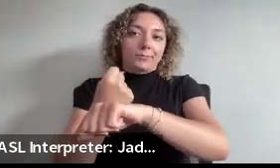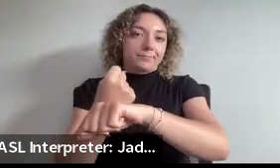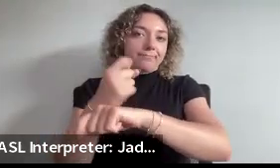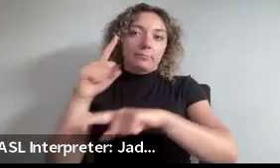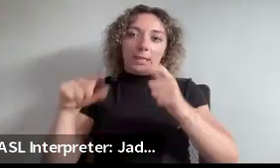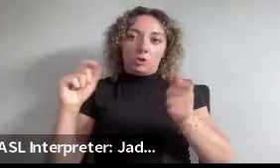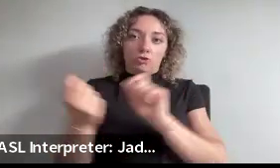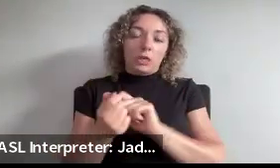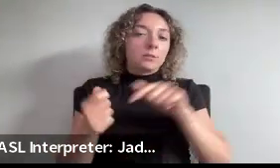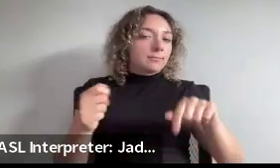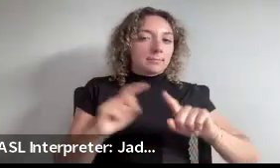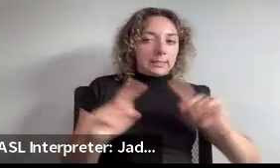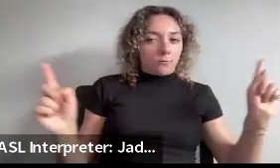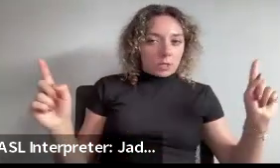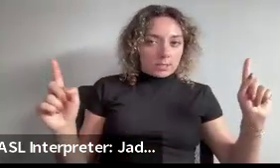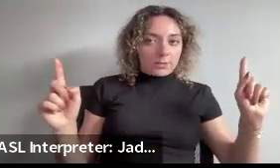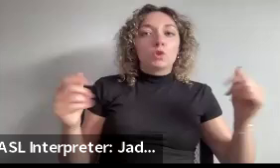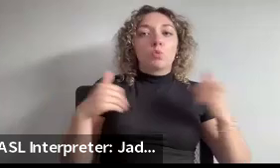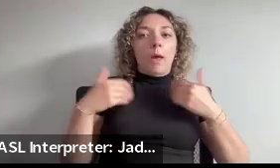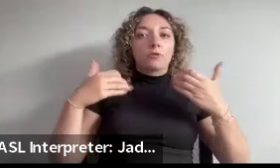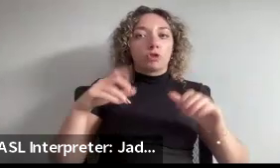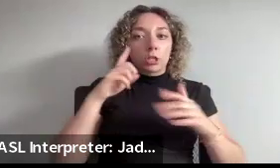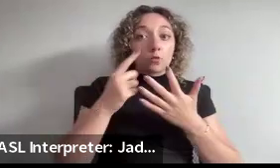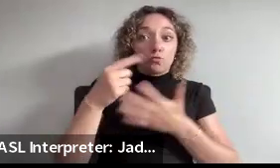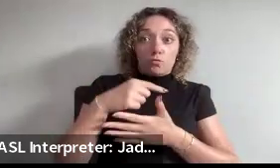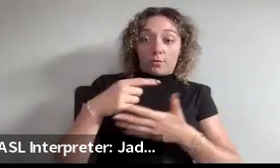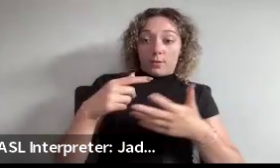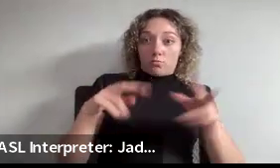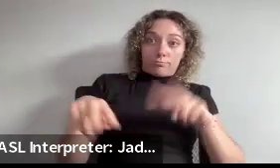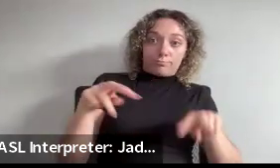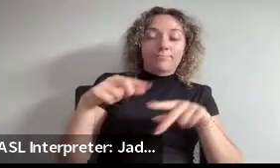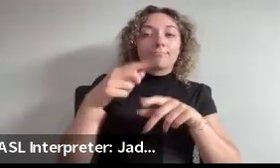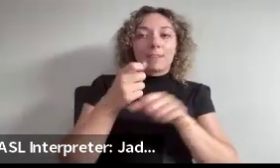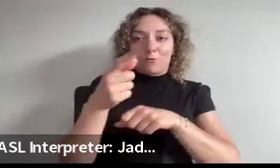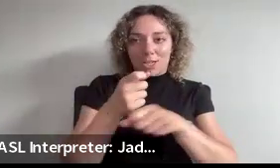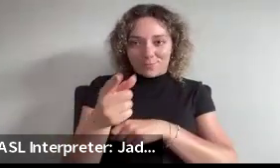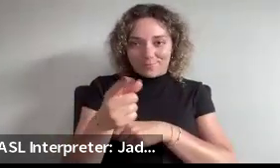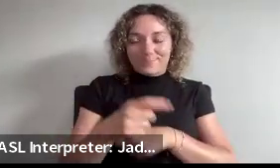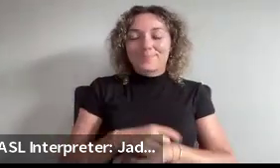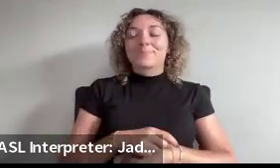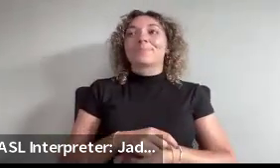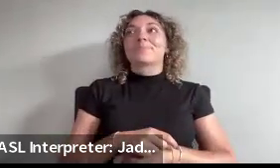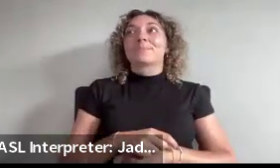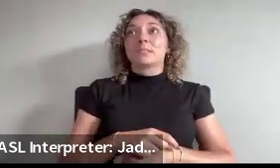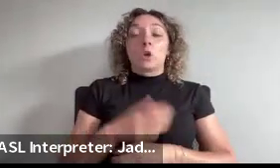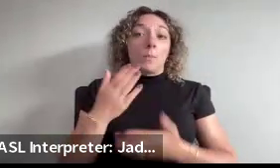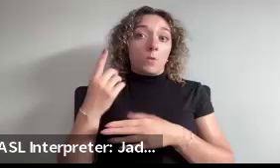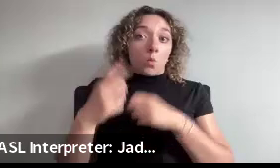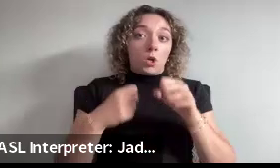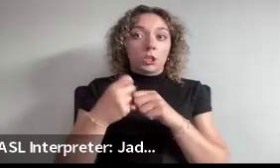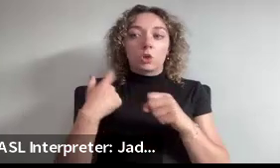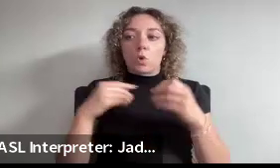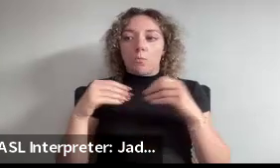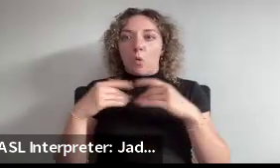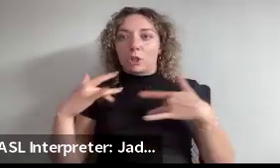can't change, this one we have a chance to review each year. So as Dean Datweiler mentioned, maybe one year we're more concerned